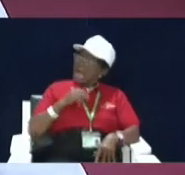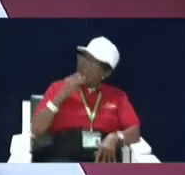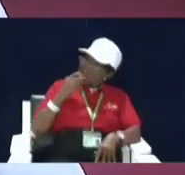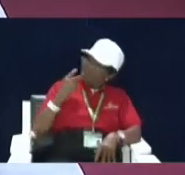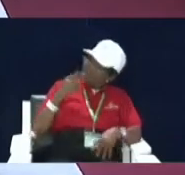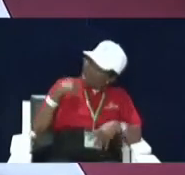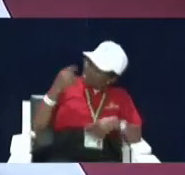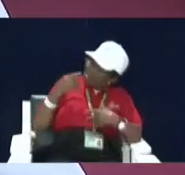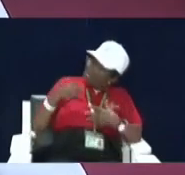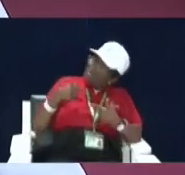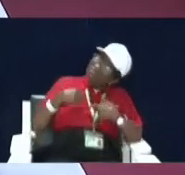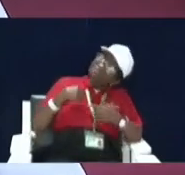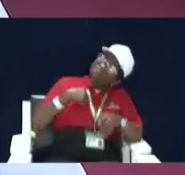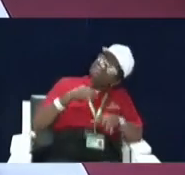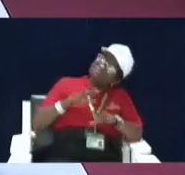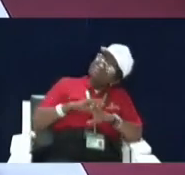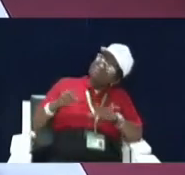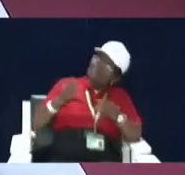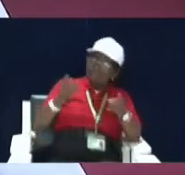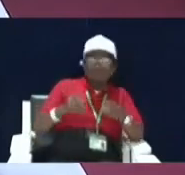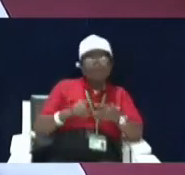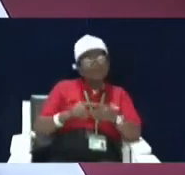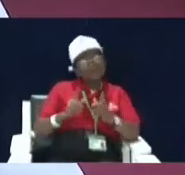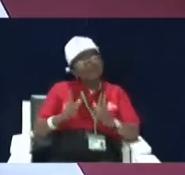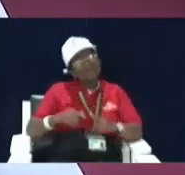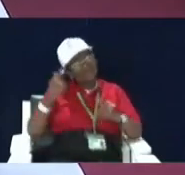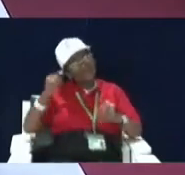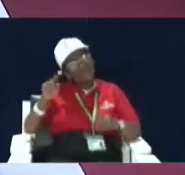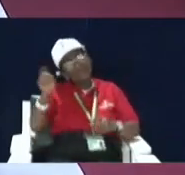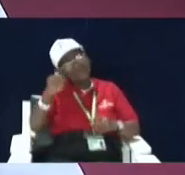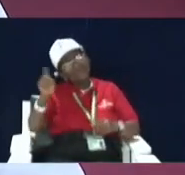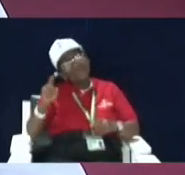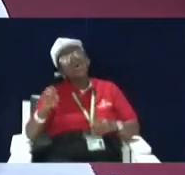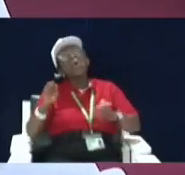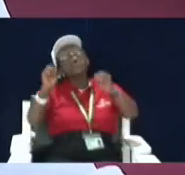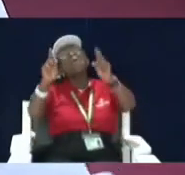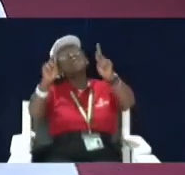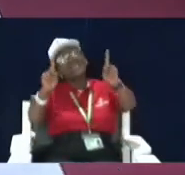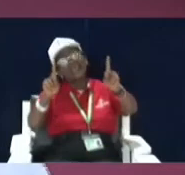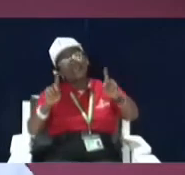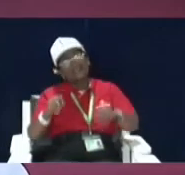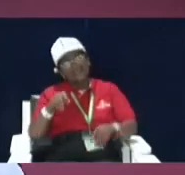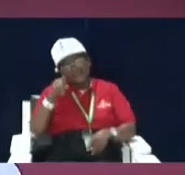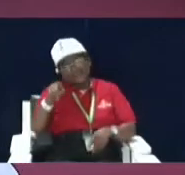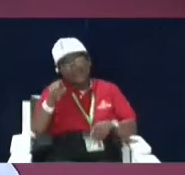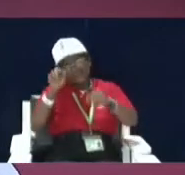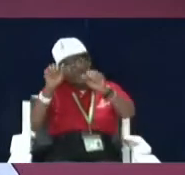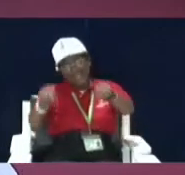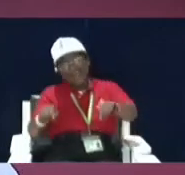I don't want to live to be 100, I said, well, reluctantly, you can go.